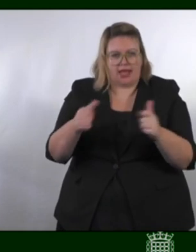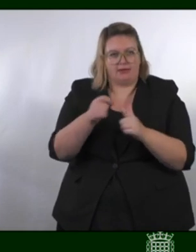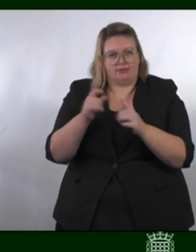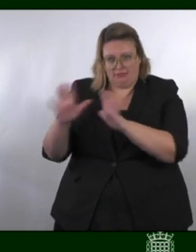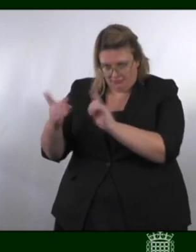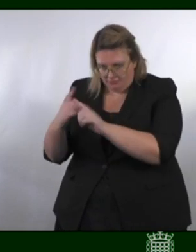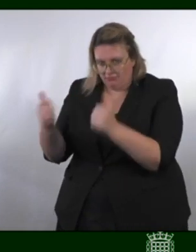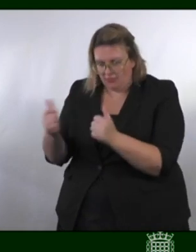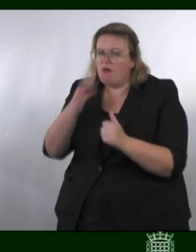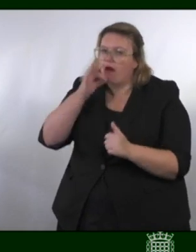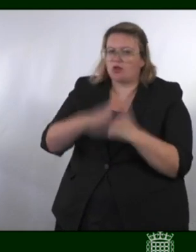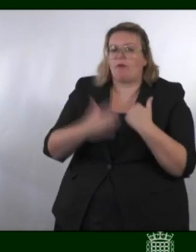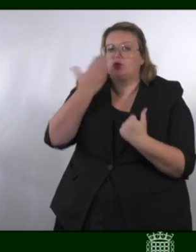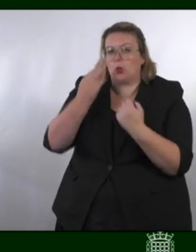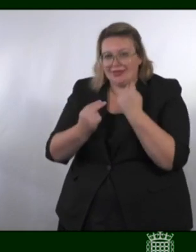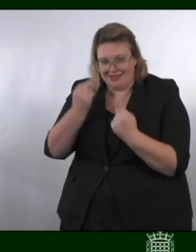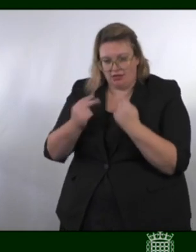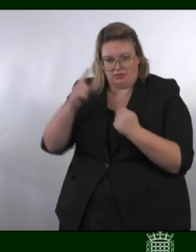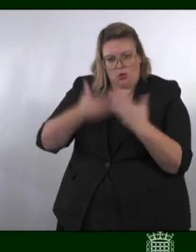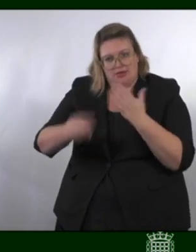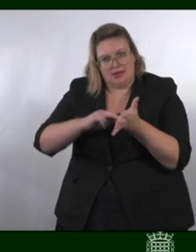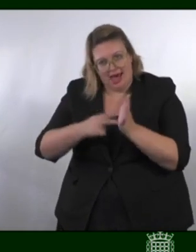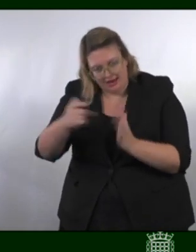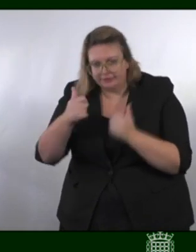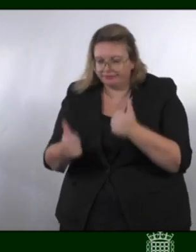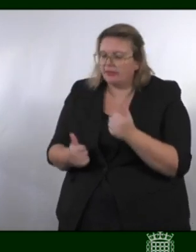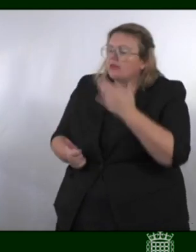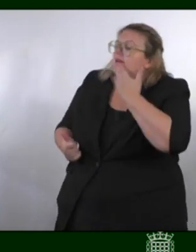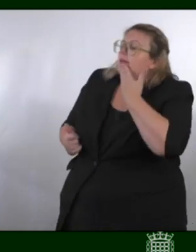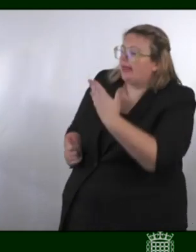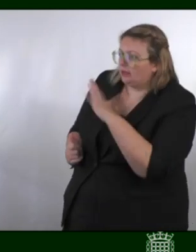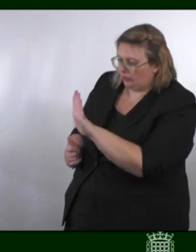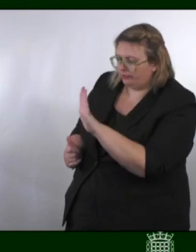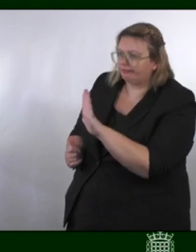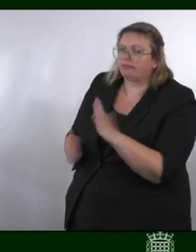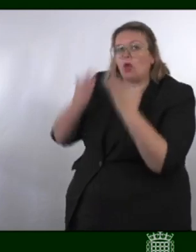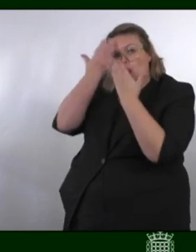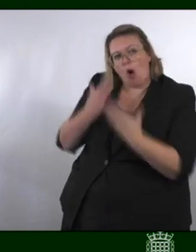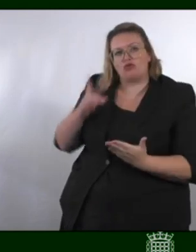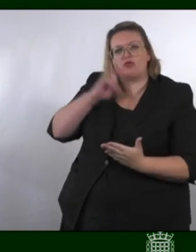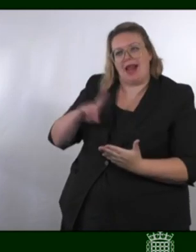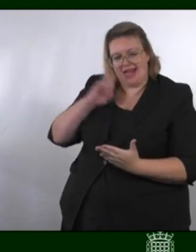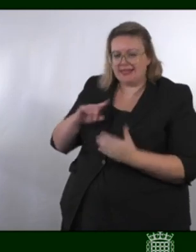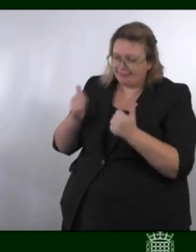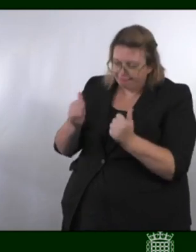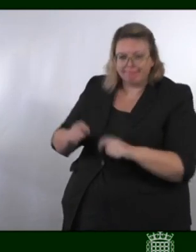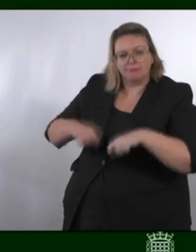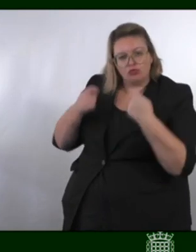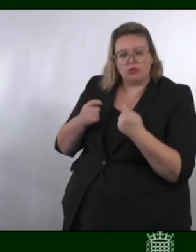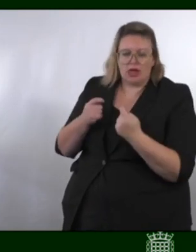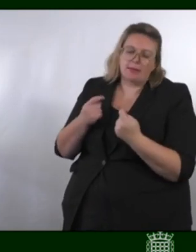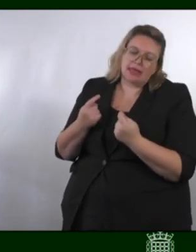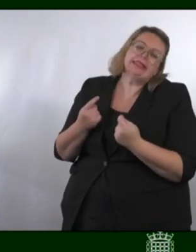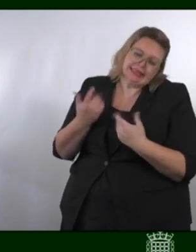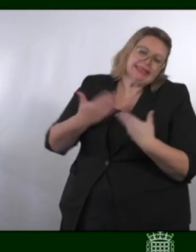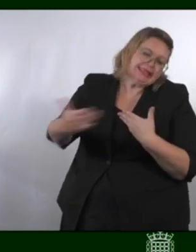Mr. Speaker. And the Honourable Lady is quite right to call attention to the difficulties facing many